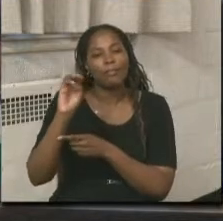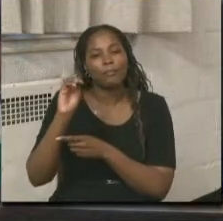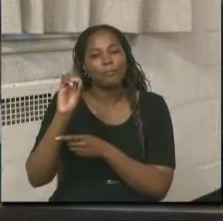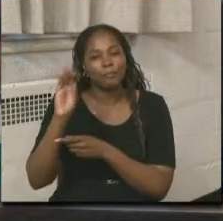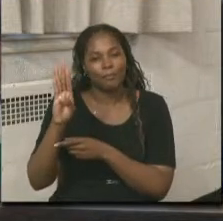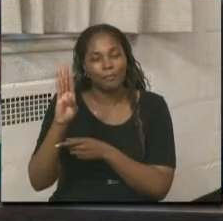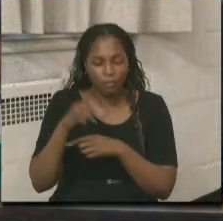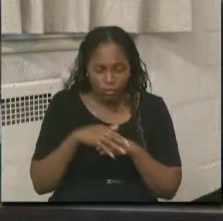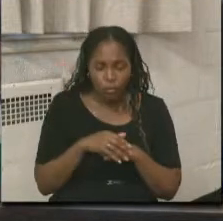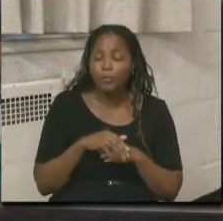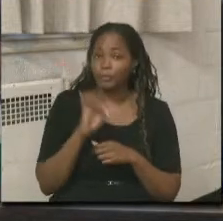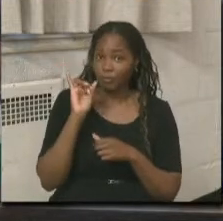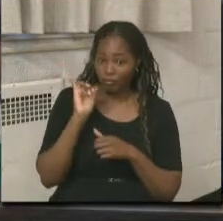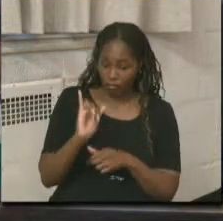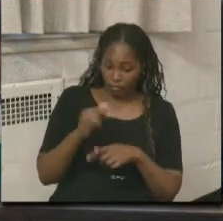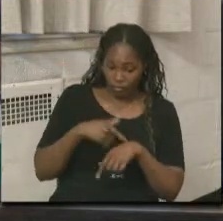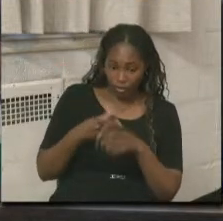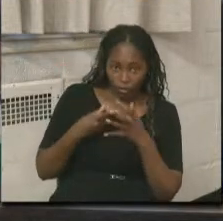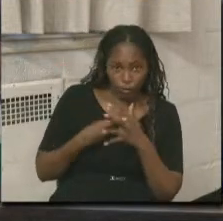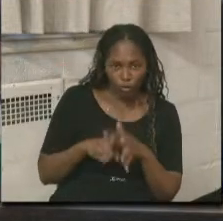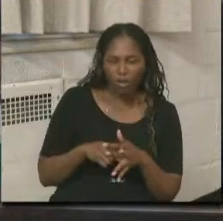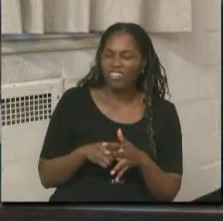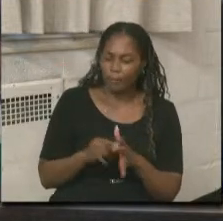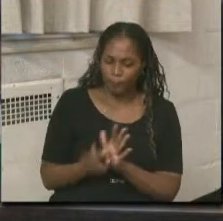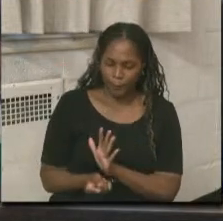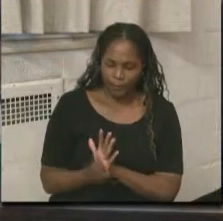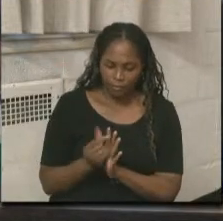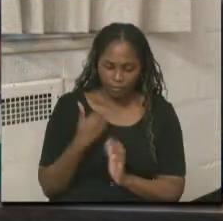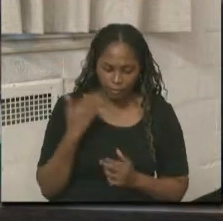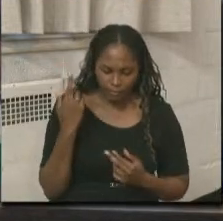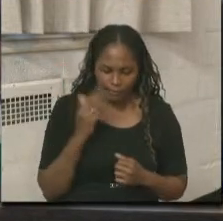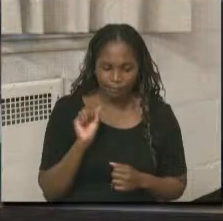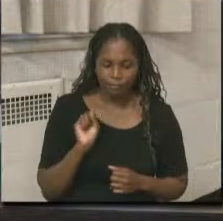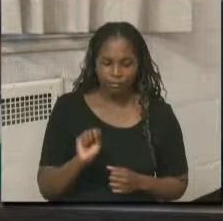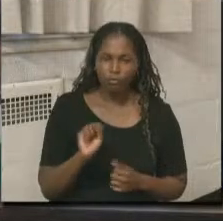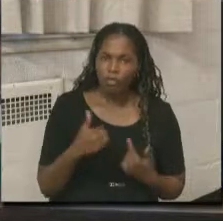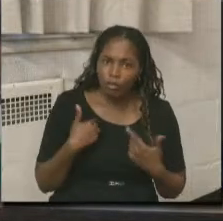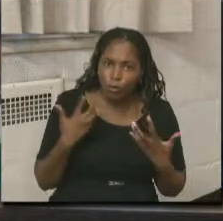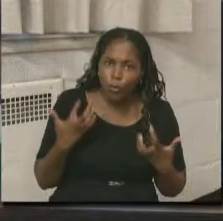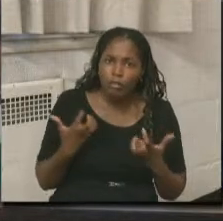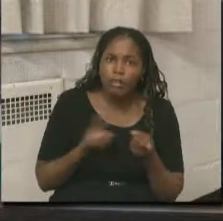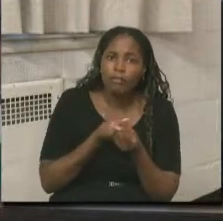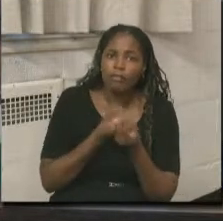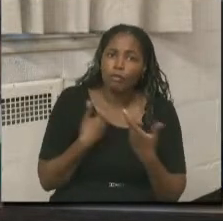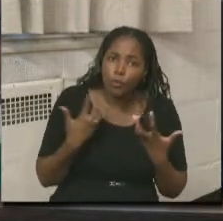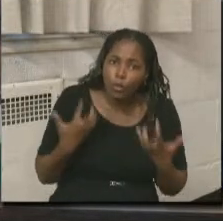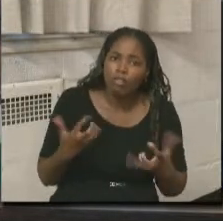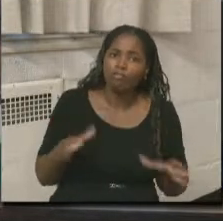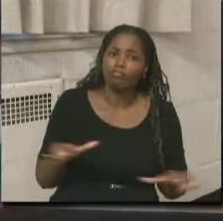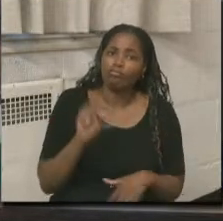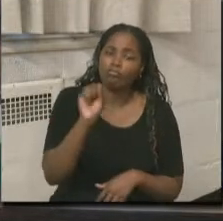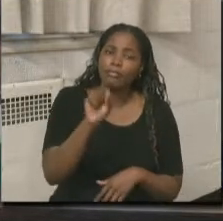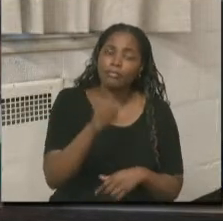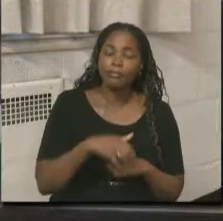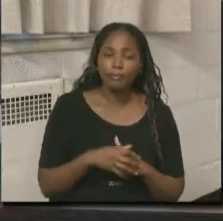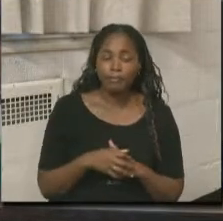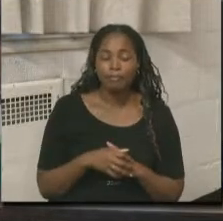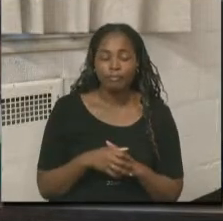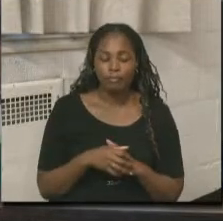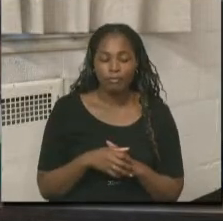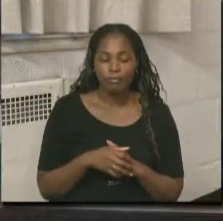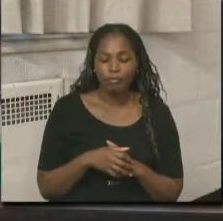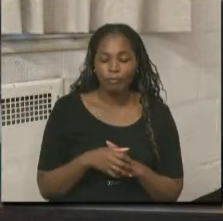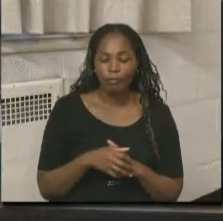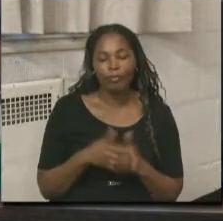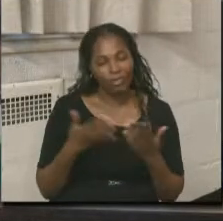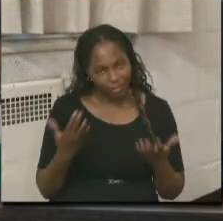knew from that moment, this is where I want to be. I want to advocate. I want to do this. Now, obviously, I wasn't ready to